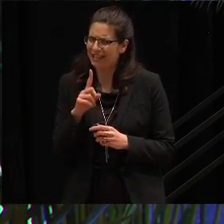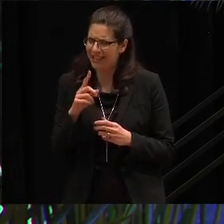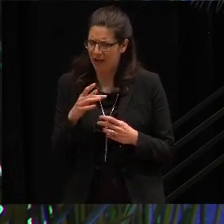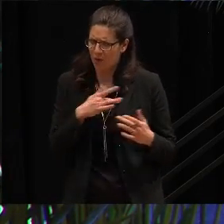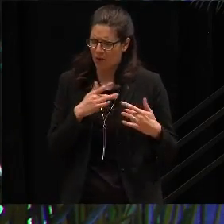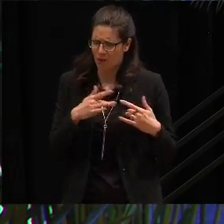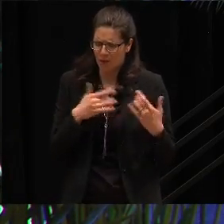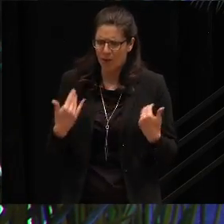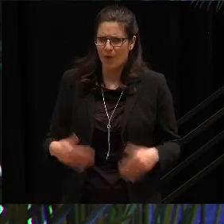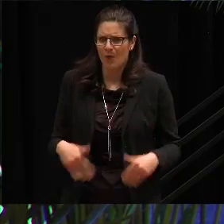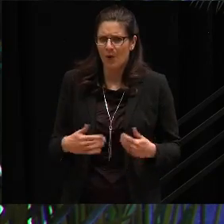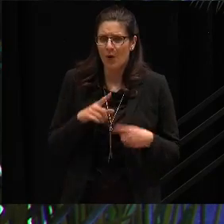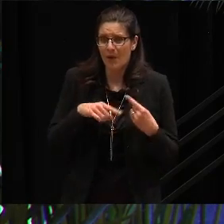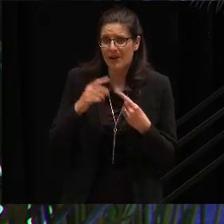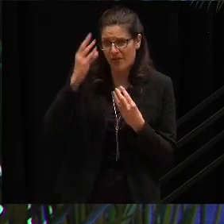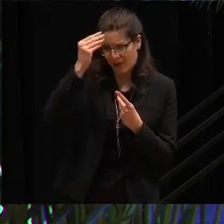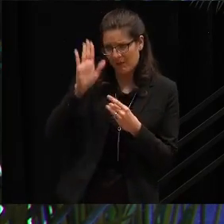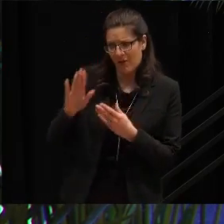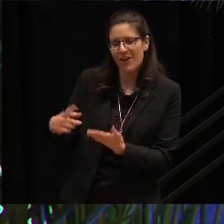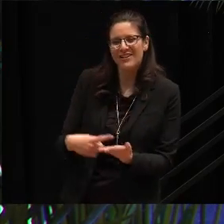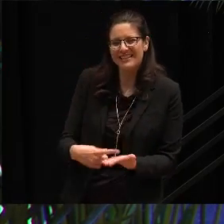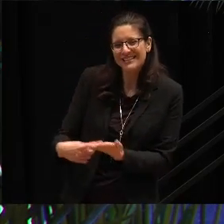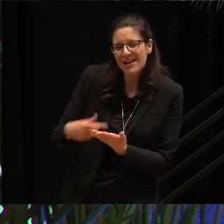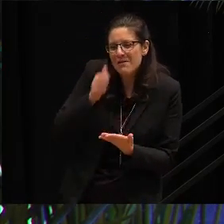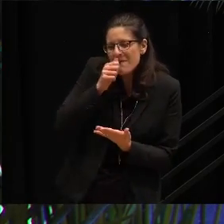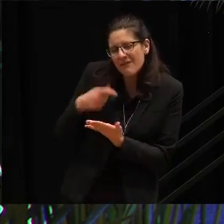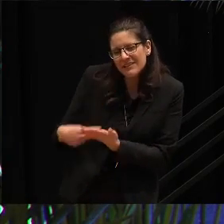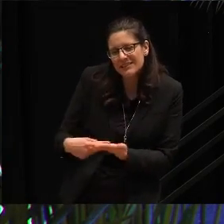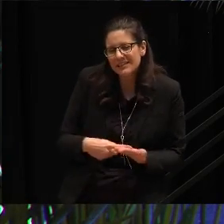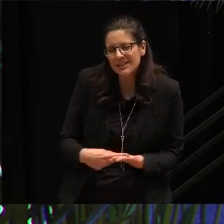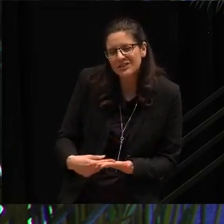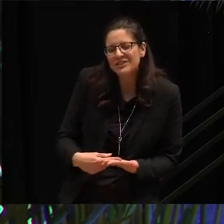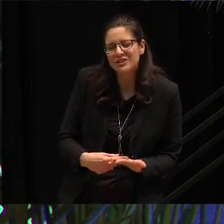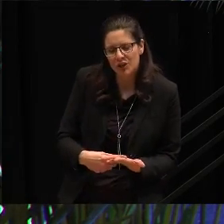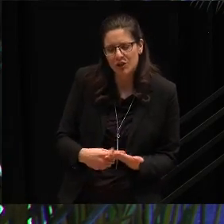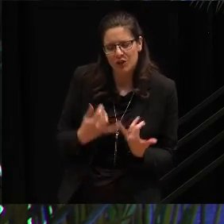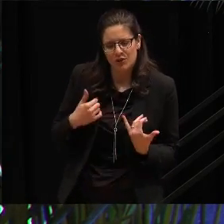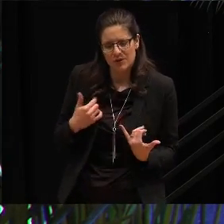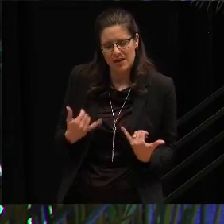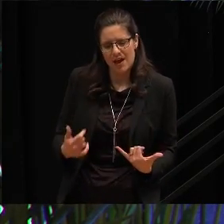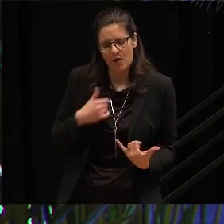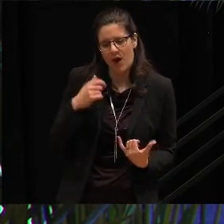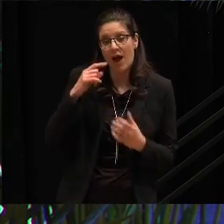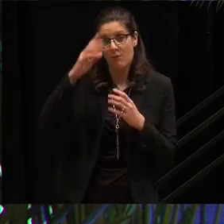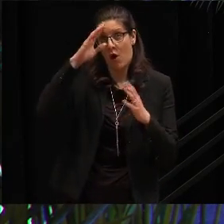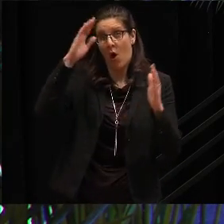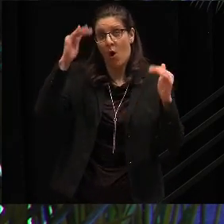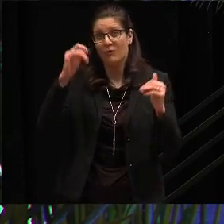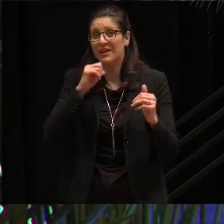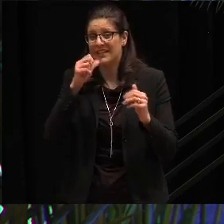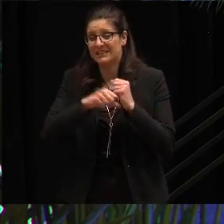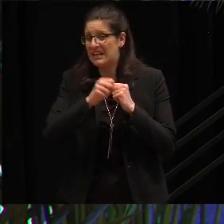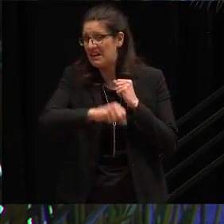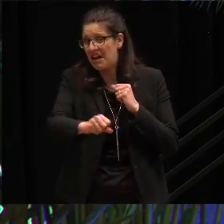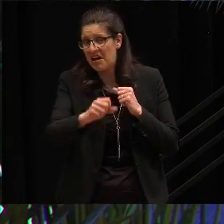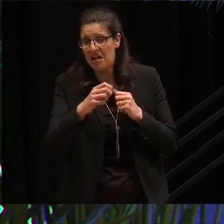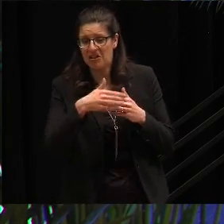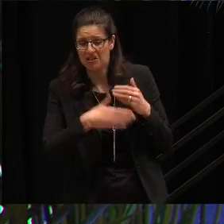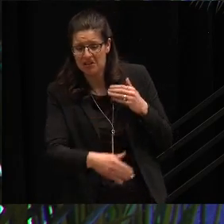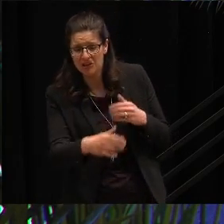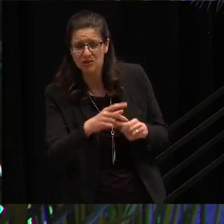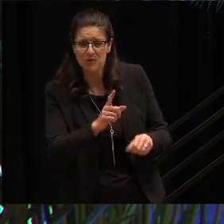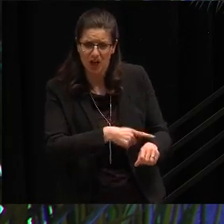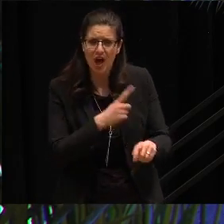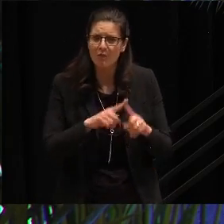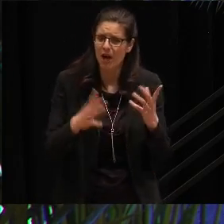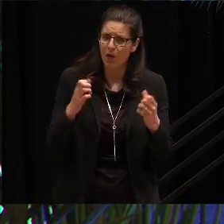think about these conversations people are having. And so I'm hopeful that this doesn't drag on too long, but I want it to drag on long enough to